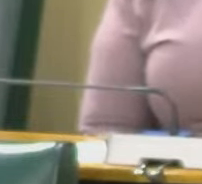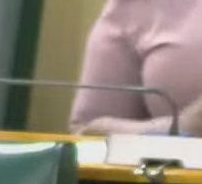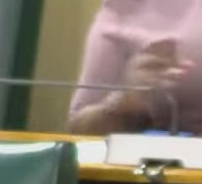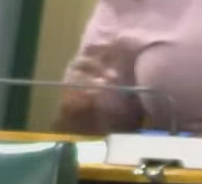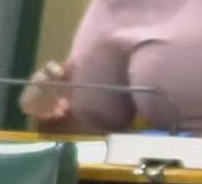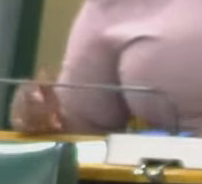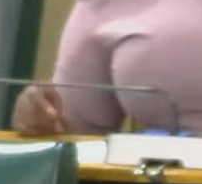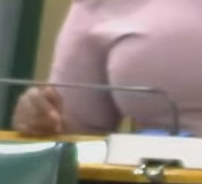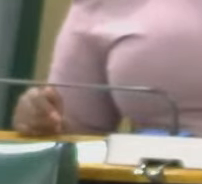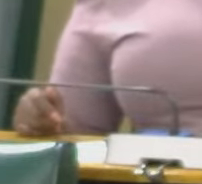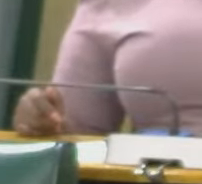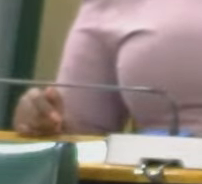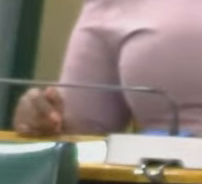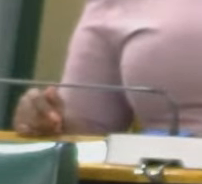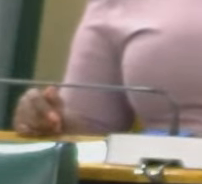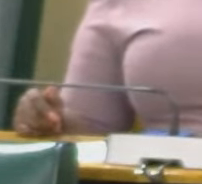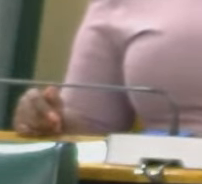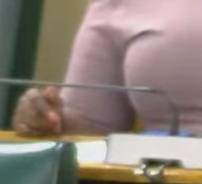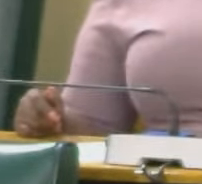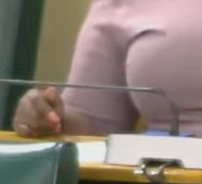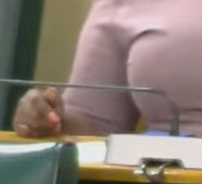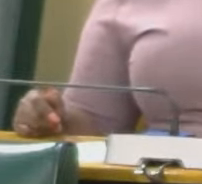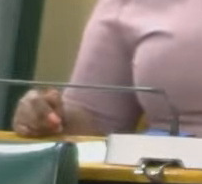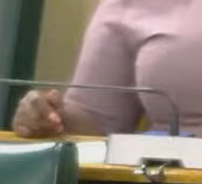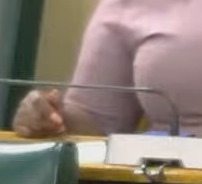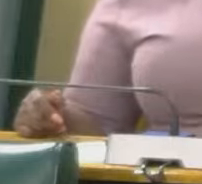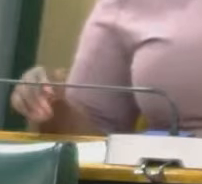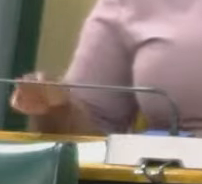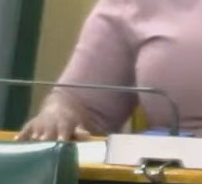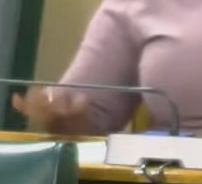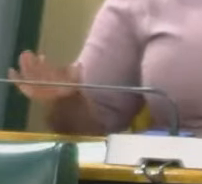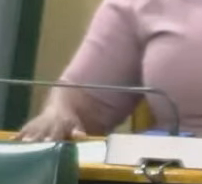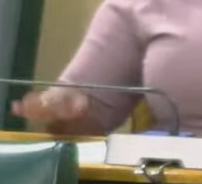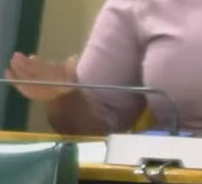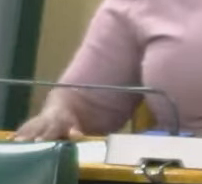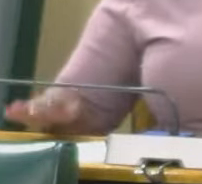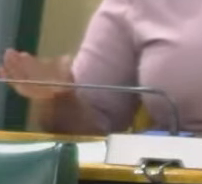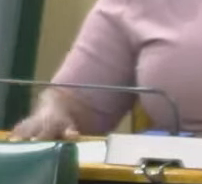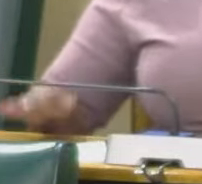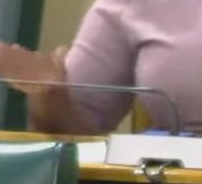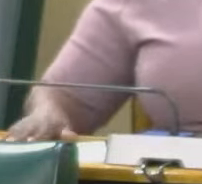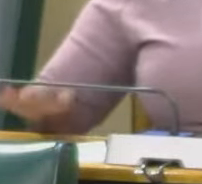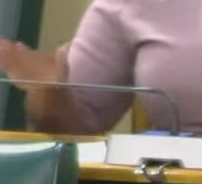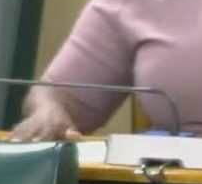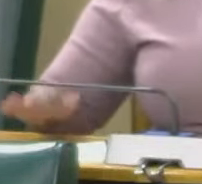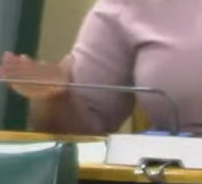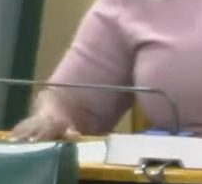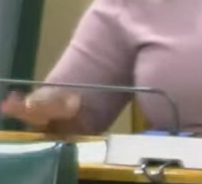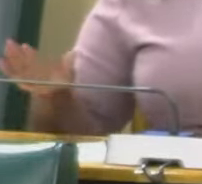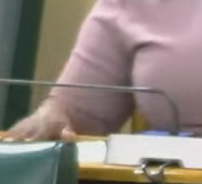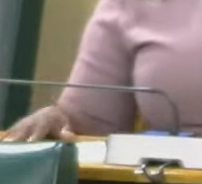he has appointed, Madam Speaker, is inimical to constructive working relationship.